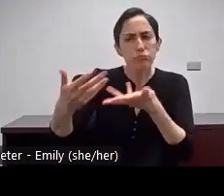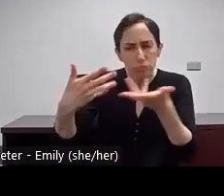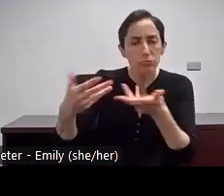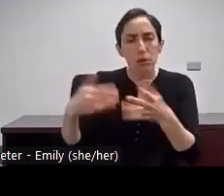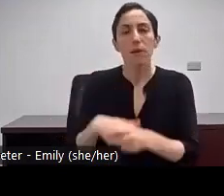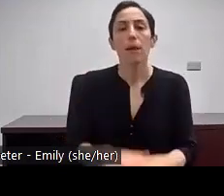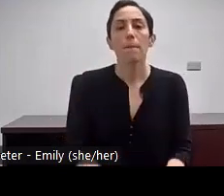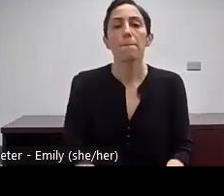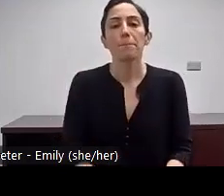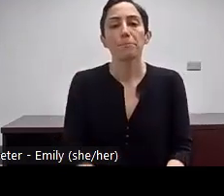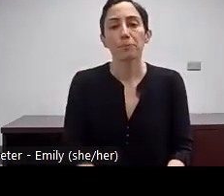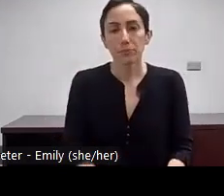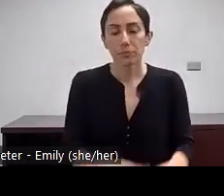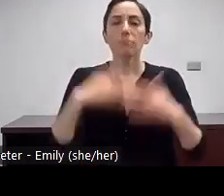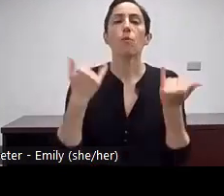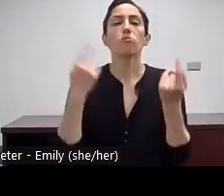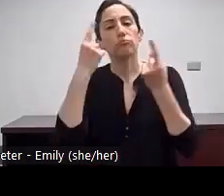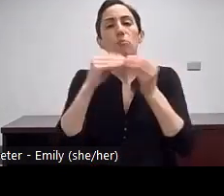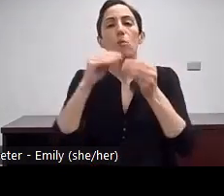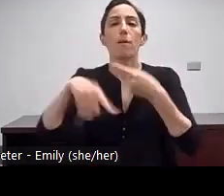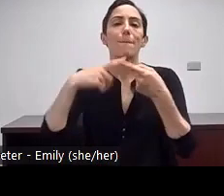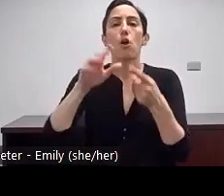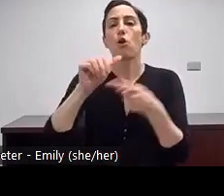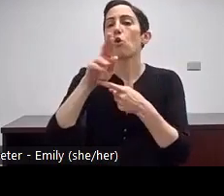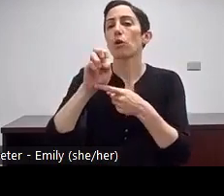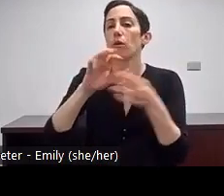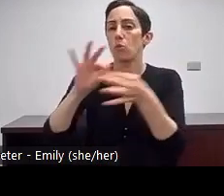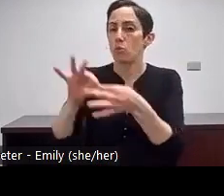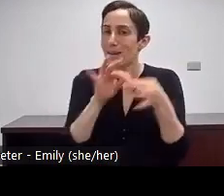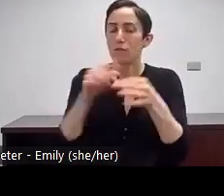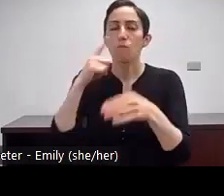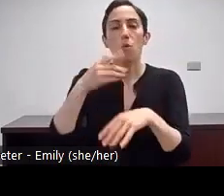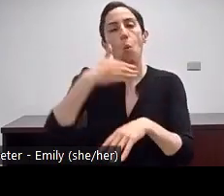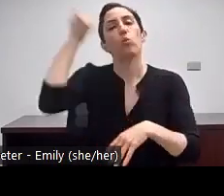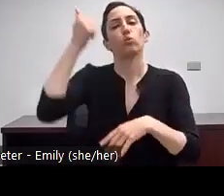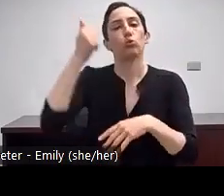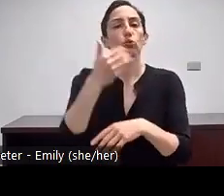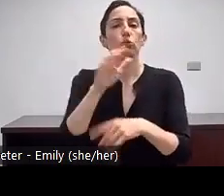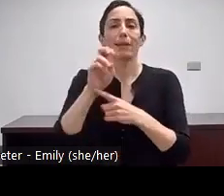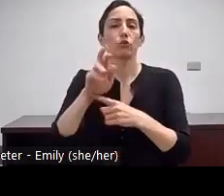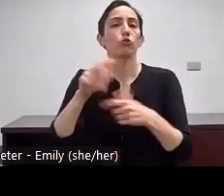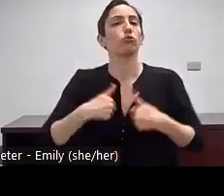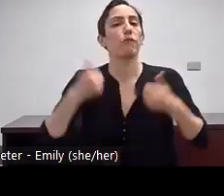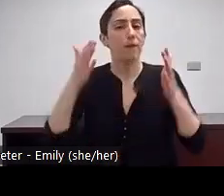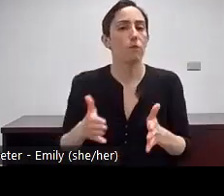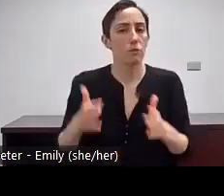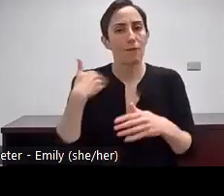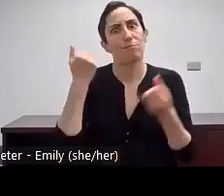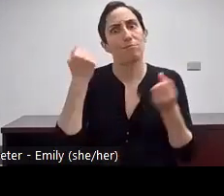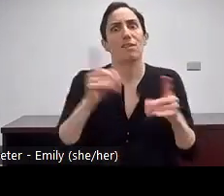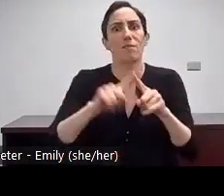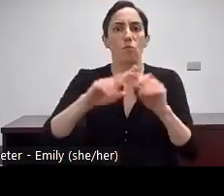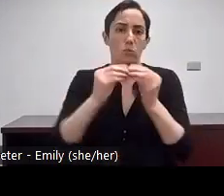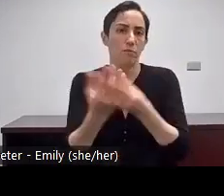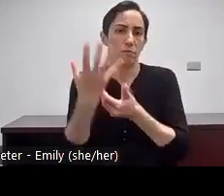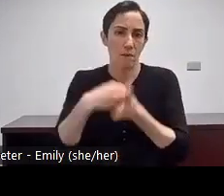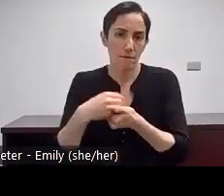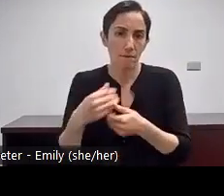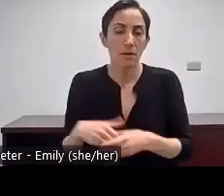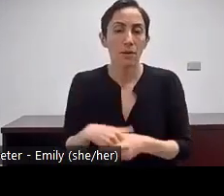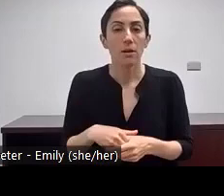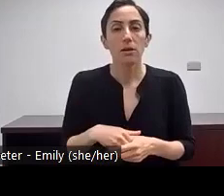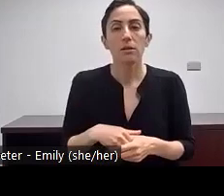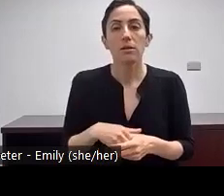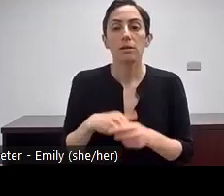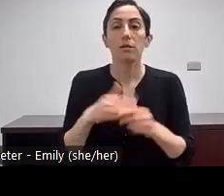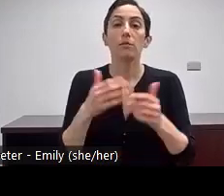care coordination for older cancer survivors, and there are many, many clinicians that are involved in improving survivorship care, with the core